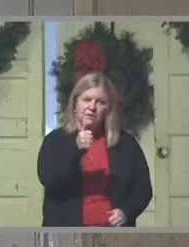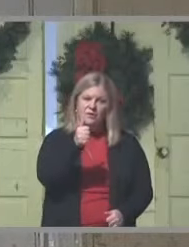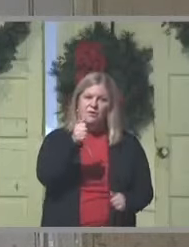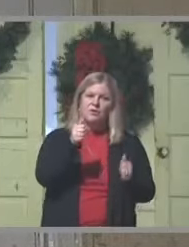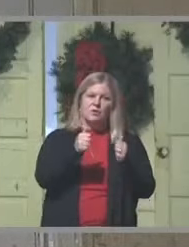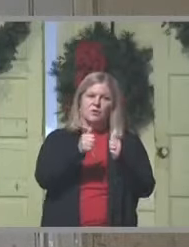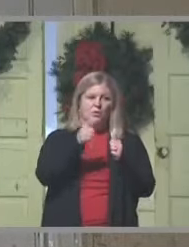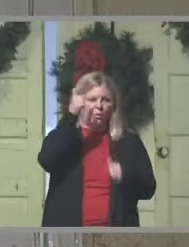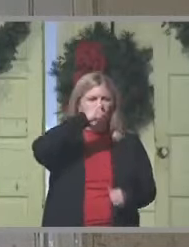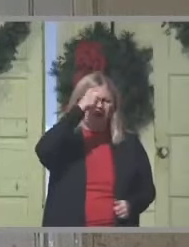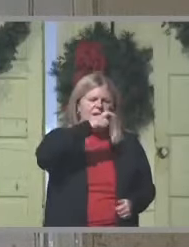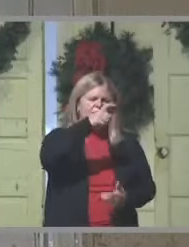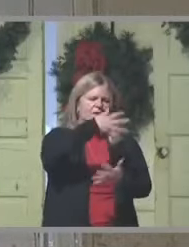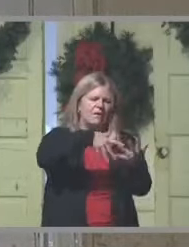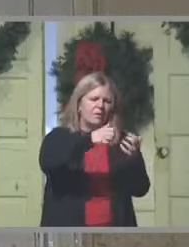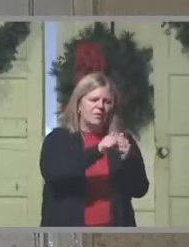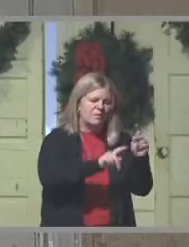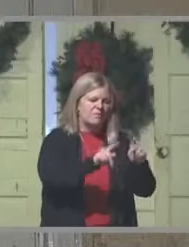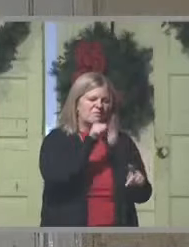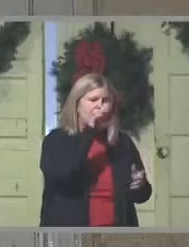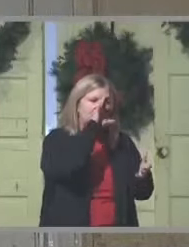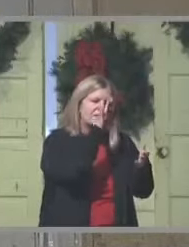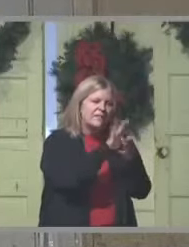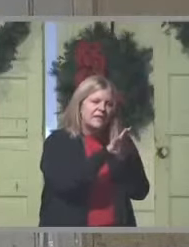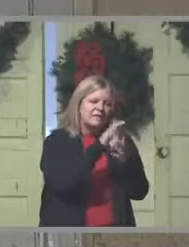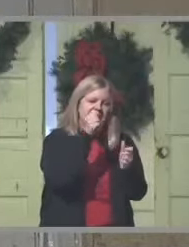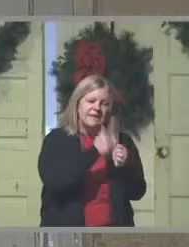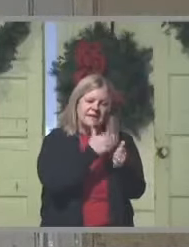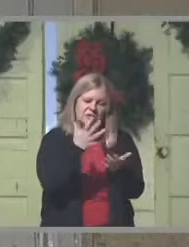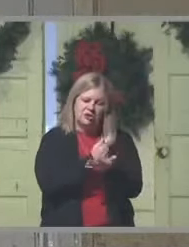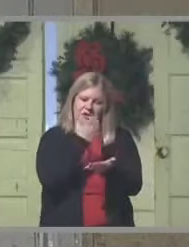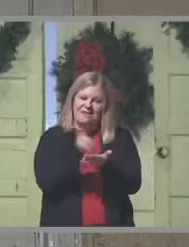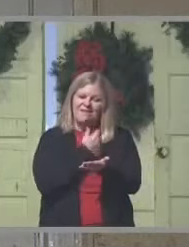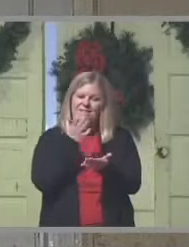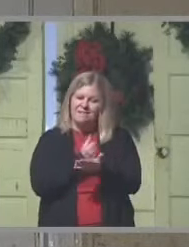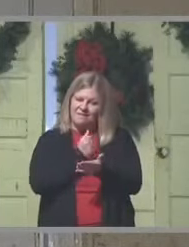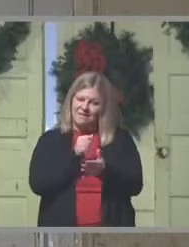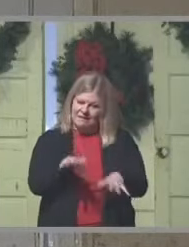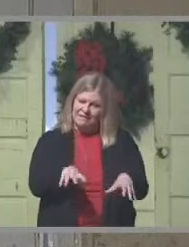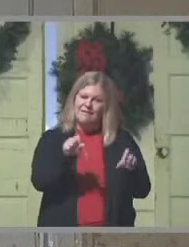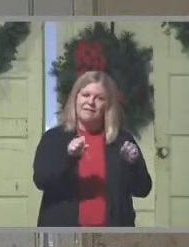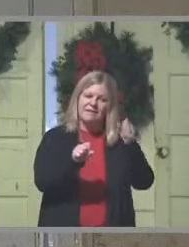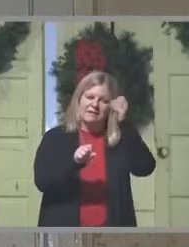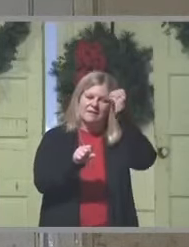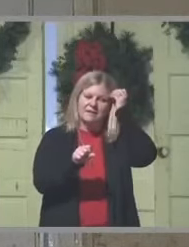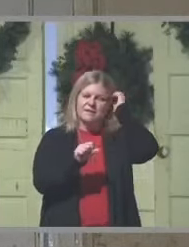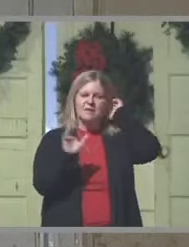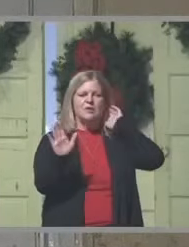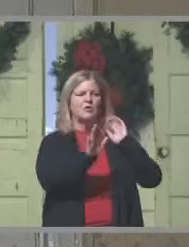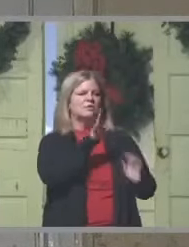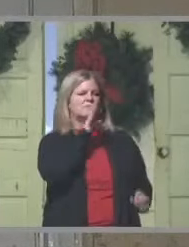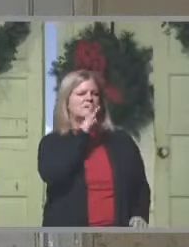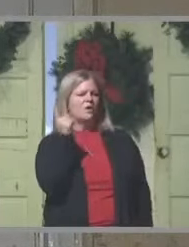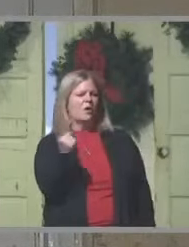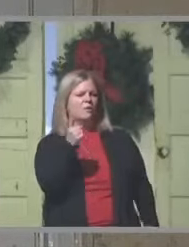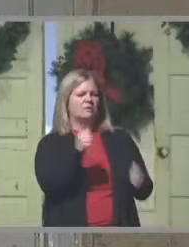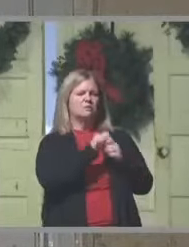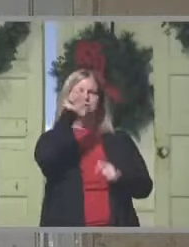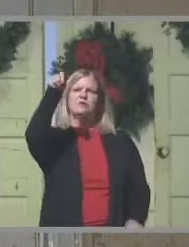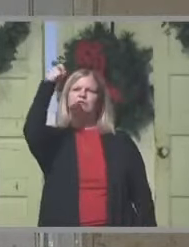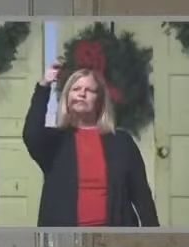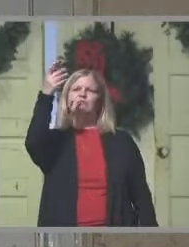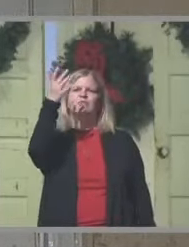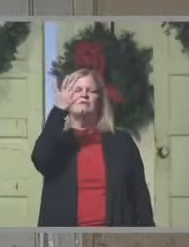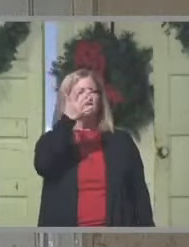towards unbelievers. Make the most of every opportunity. Let your speech always be with grace, as though seasoned